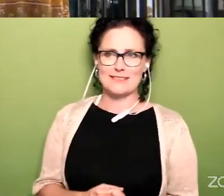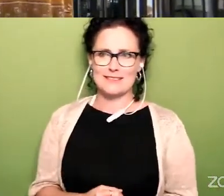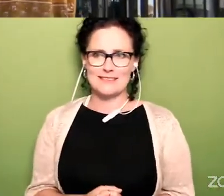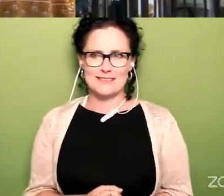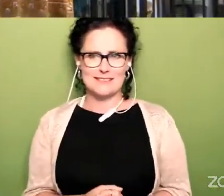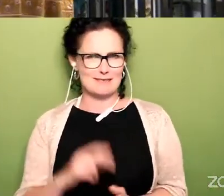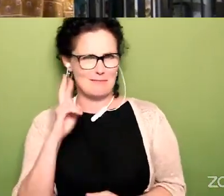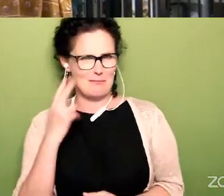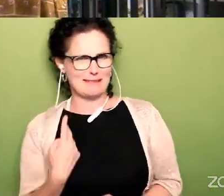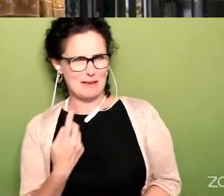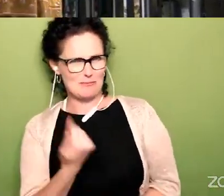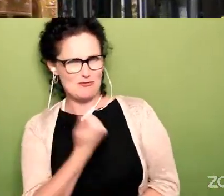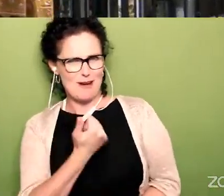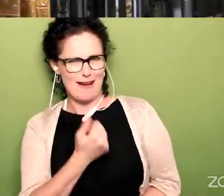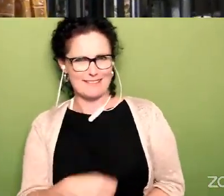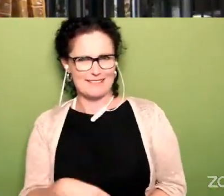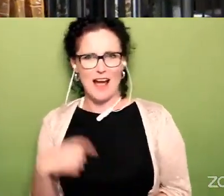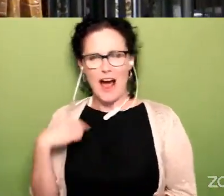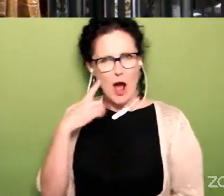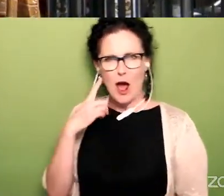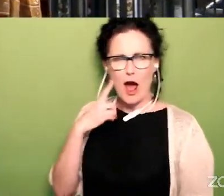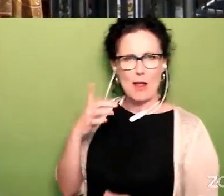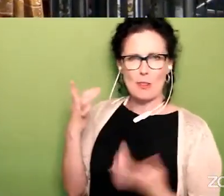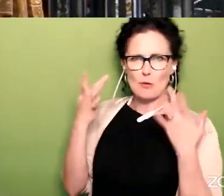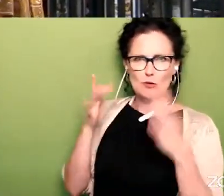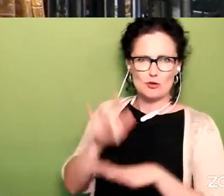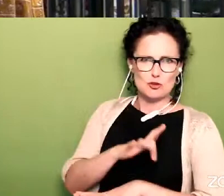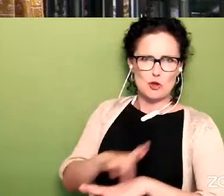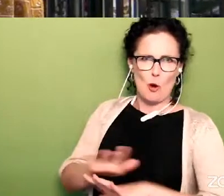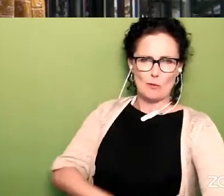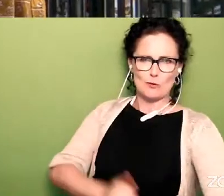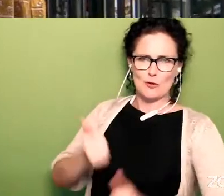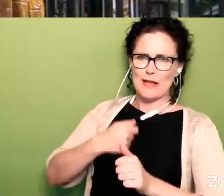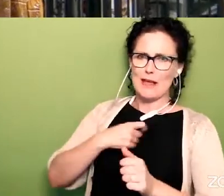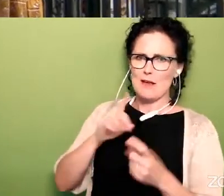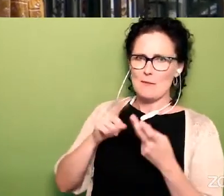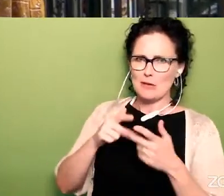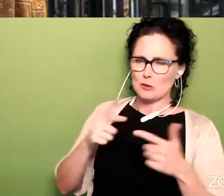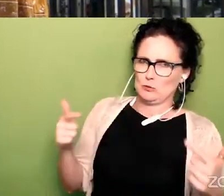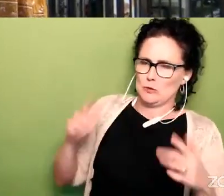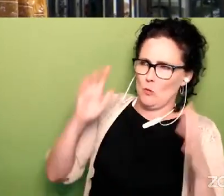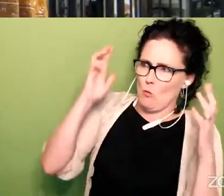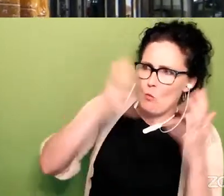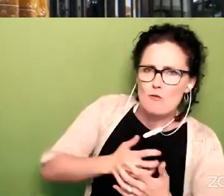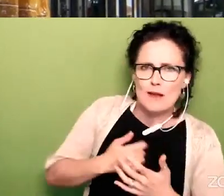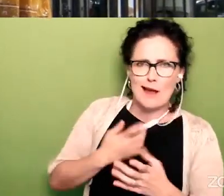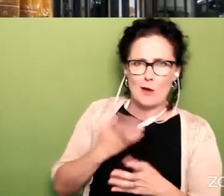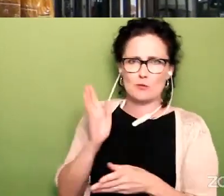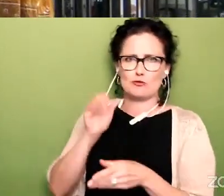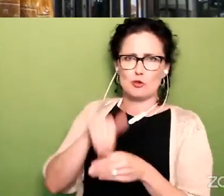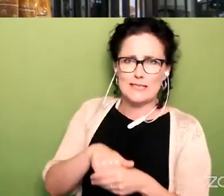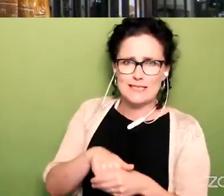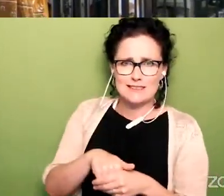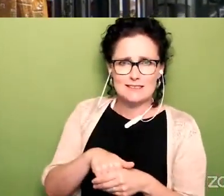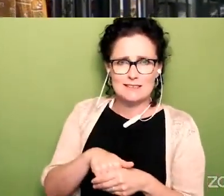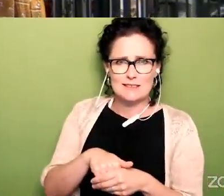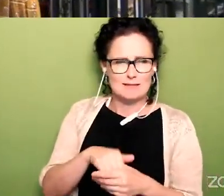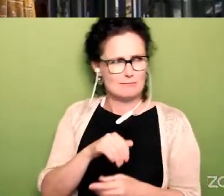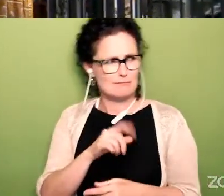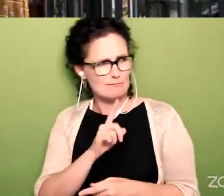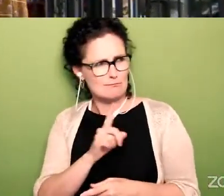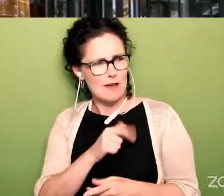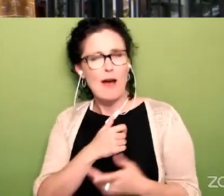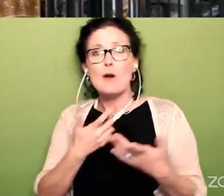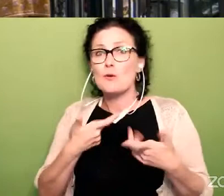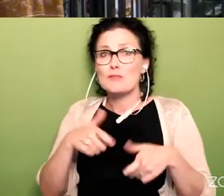cousin. Mandeep, if we do not, we will have to get back to the bus stop and wait for the next bus back to the airport.